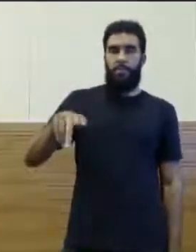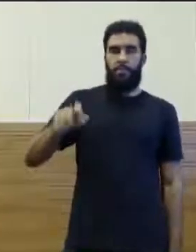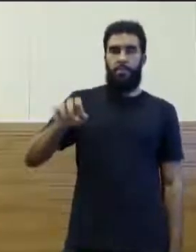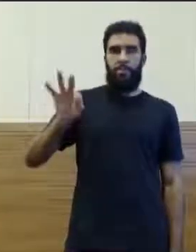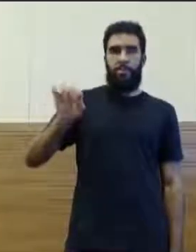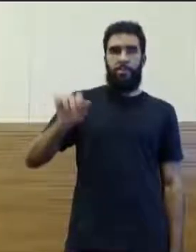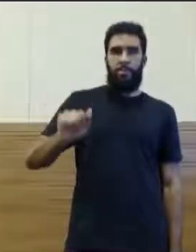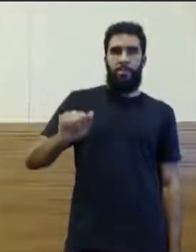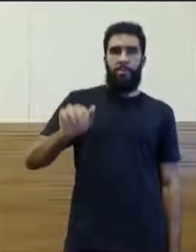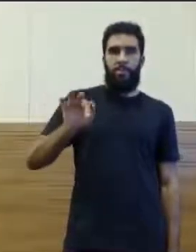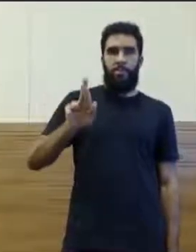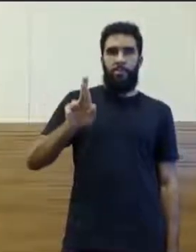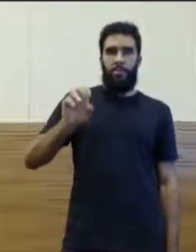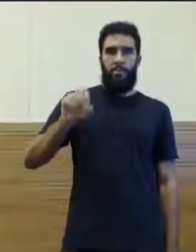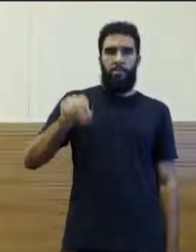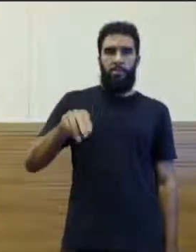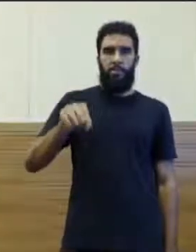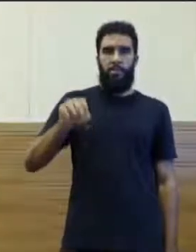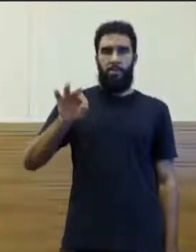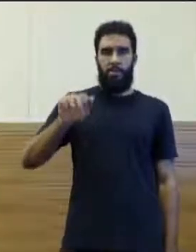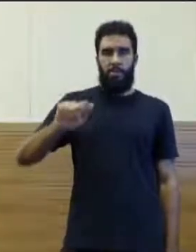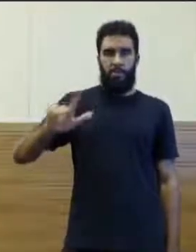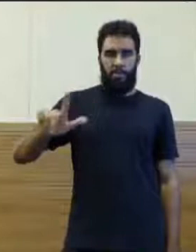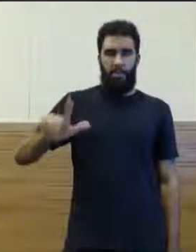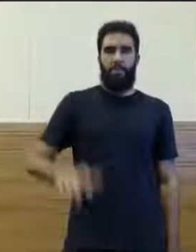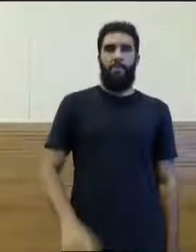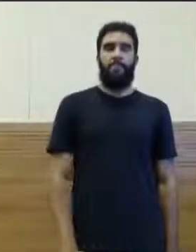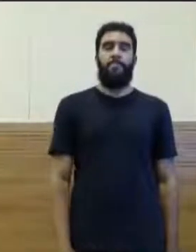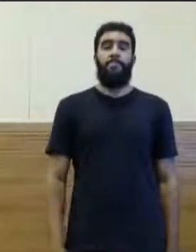arrival of the labeling in front of